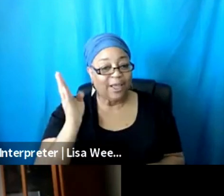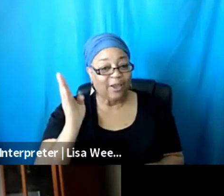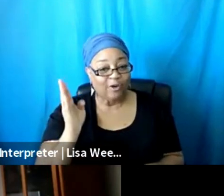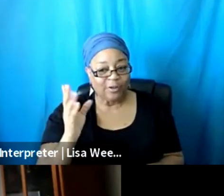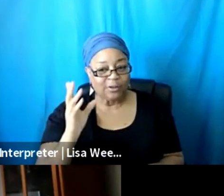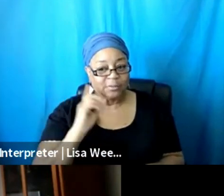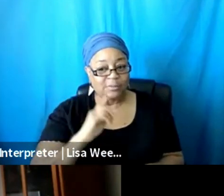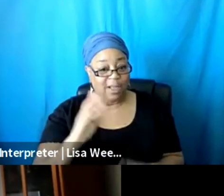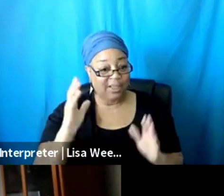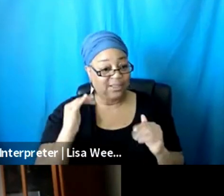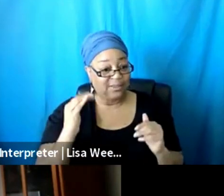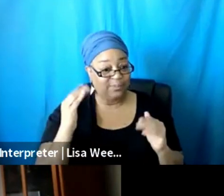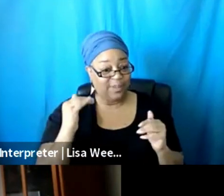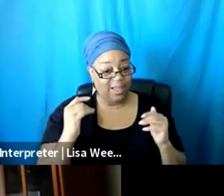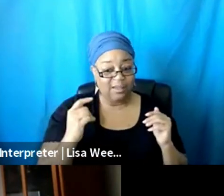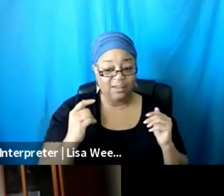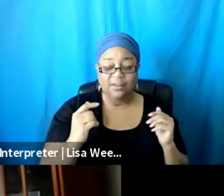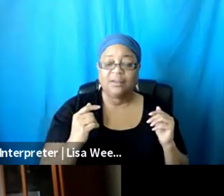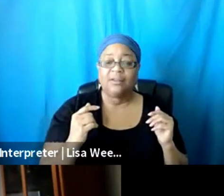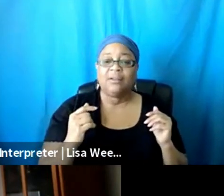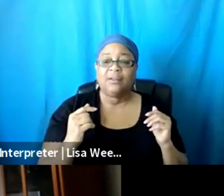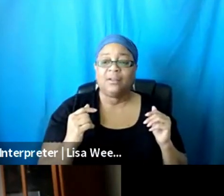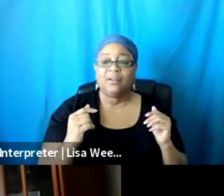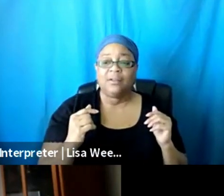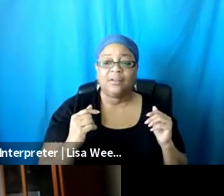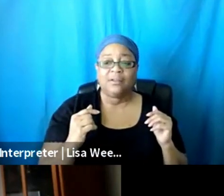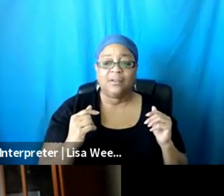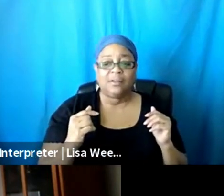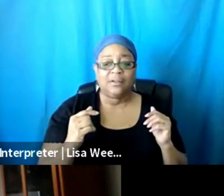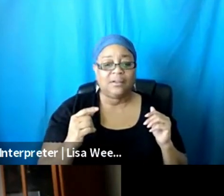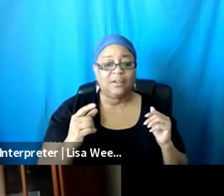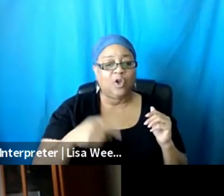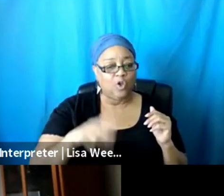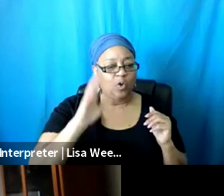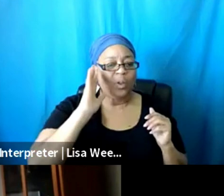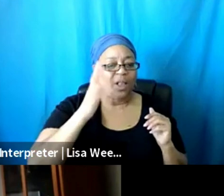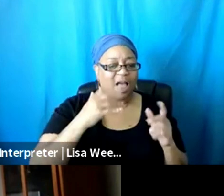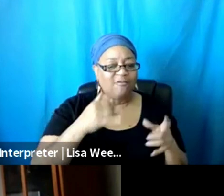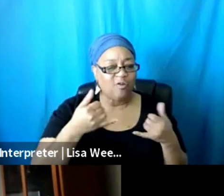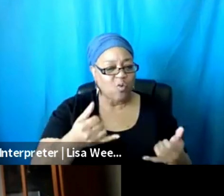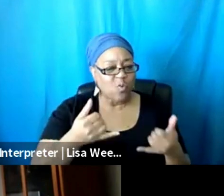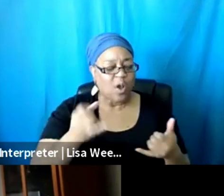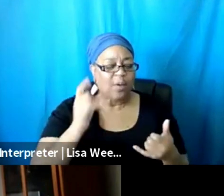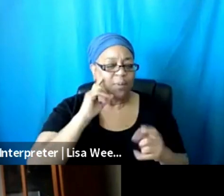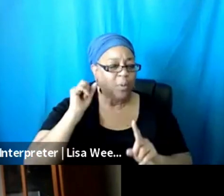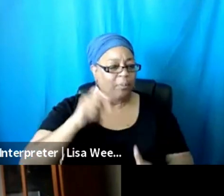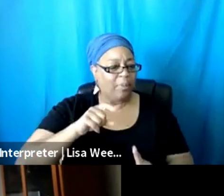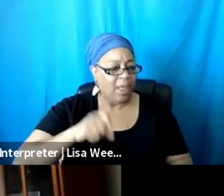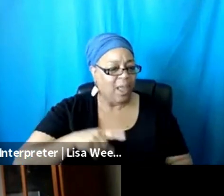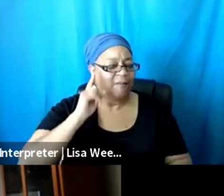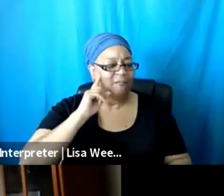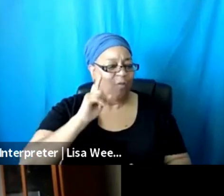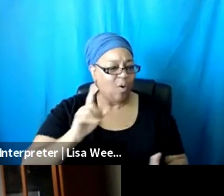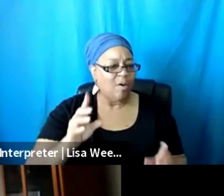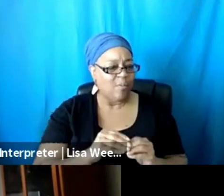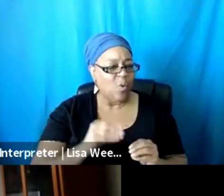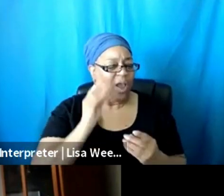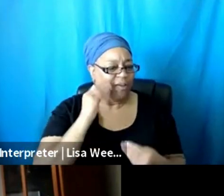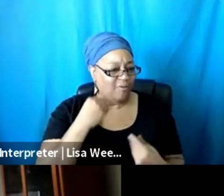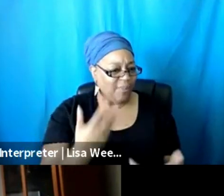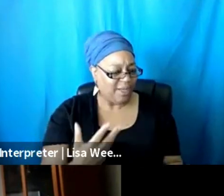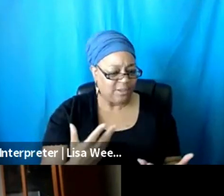the axiom of no good deed goes unpunished, that you're going to get a lot of people pinging you for additional information and work, which is